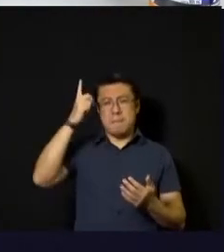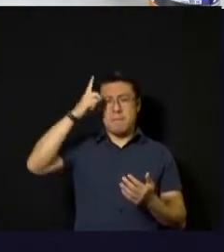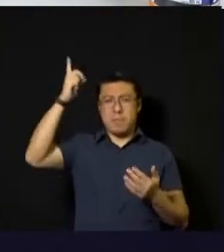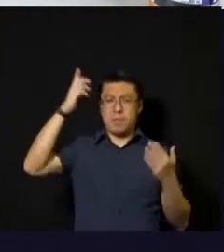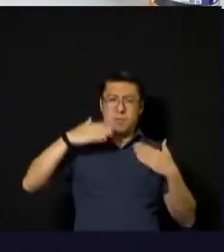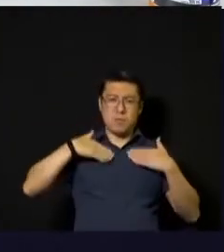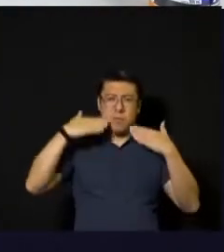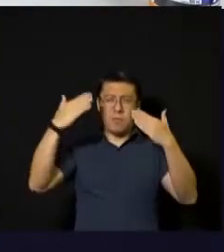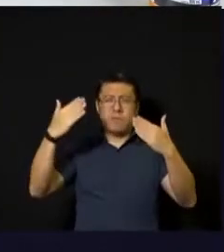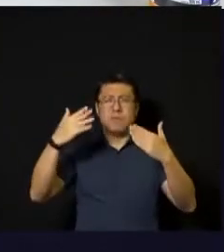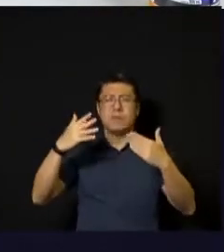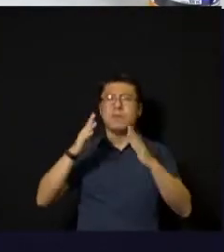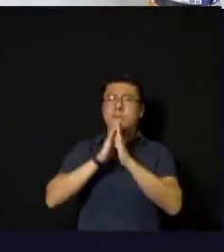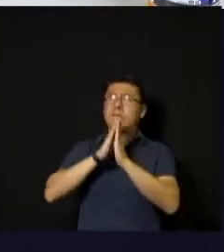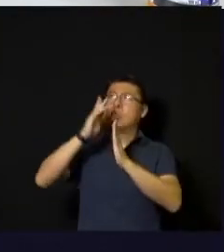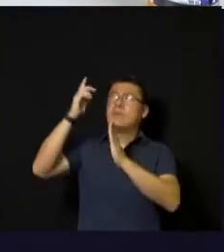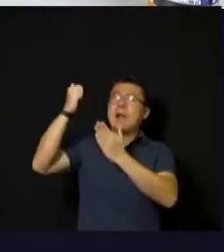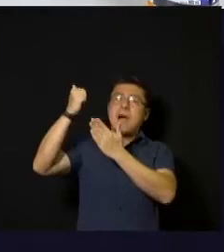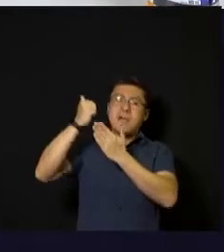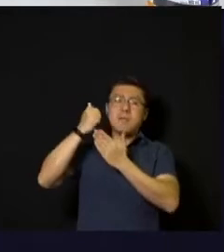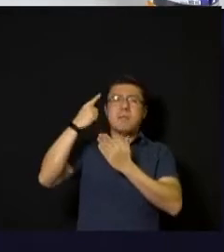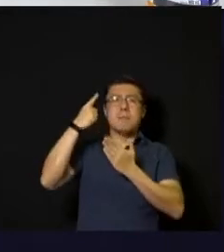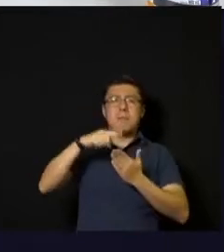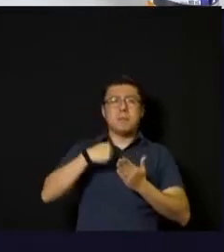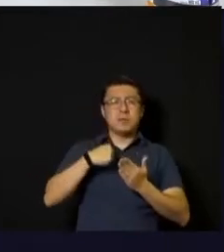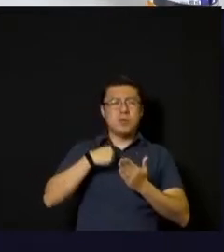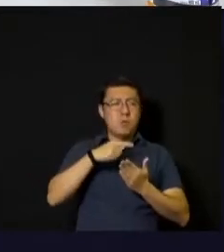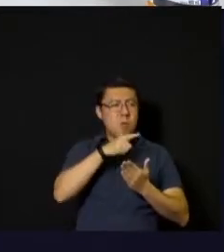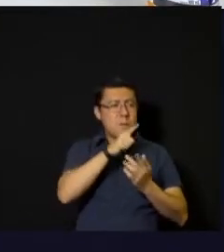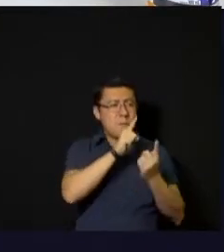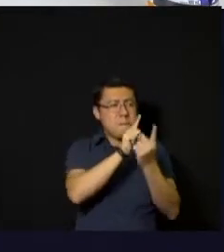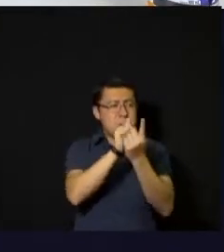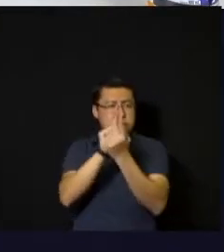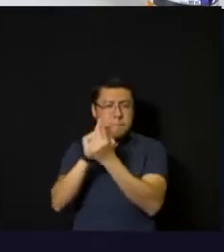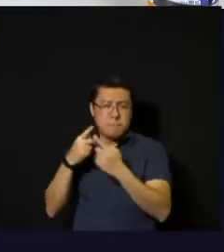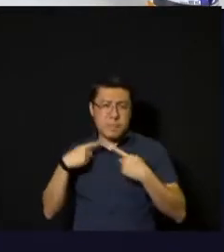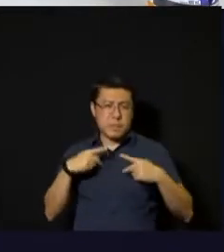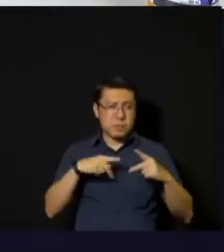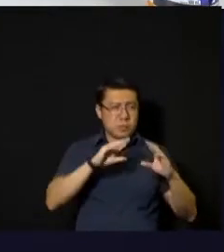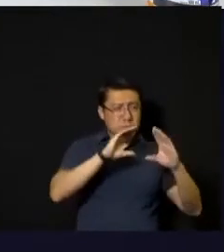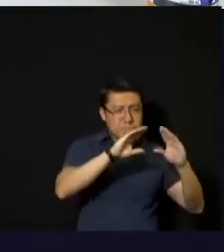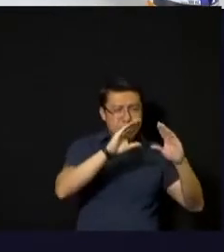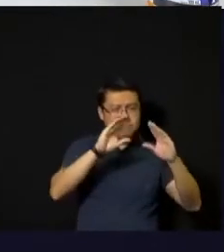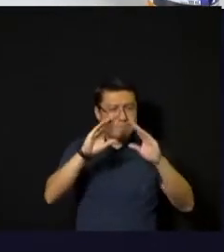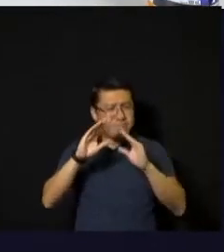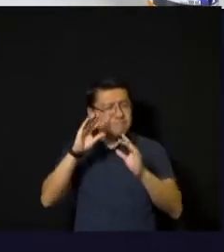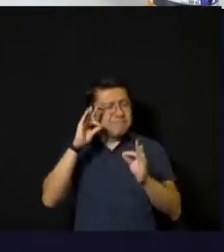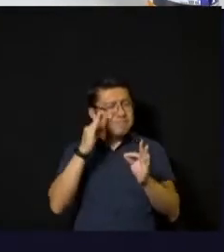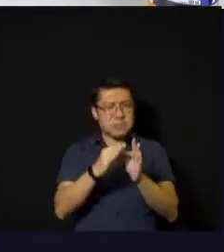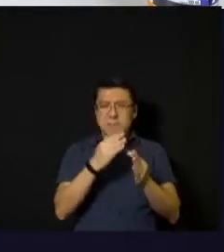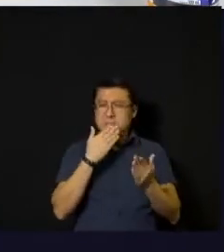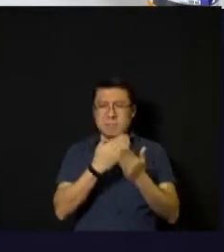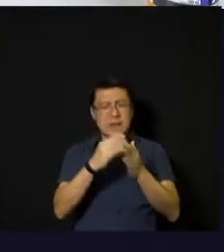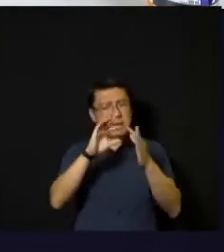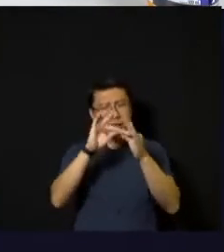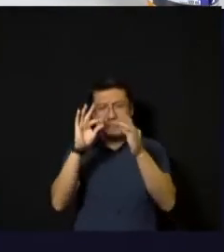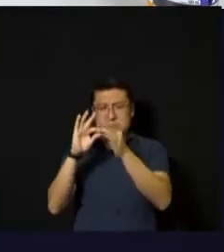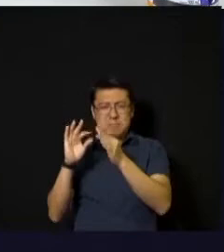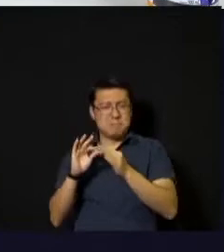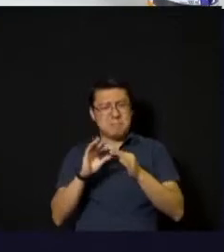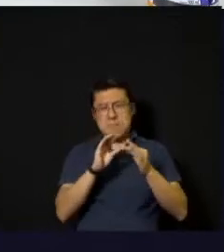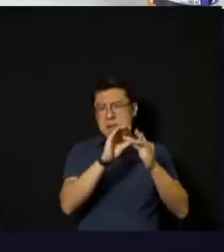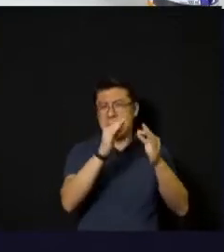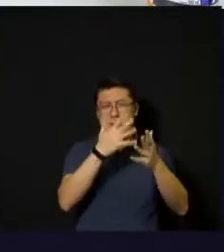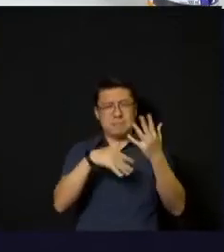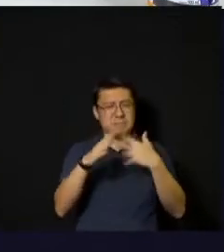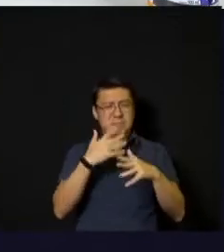God. And I say, put the right words in my mouth to reach that person and to